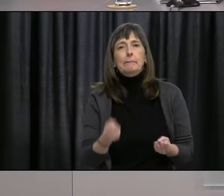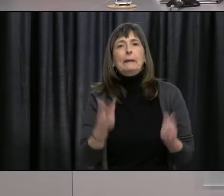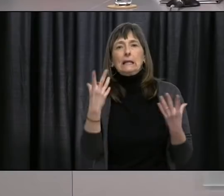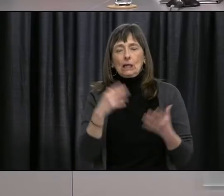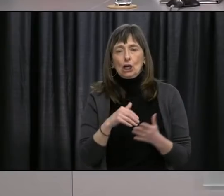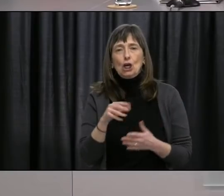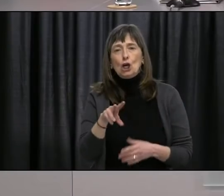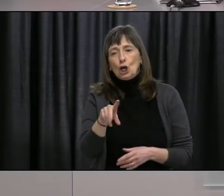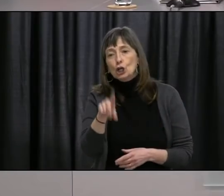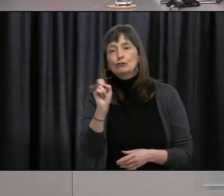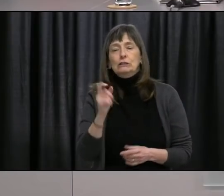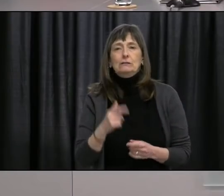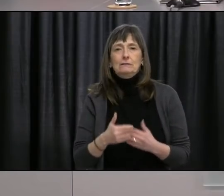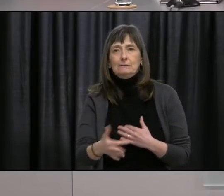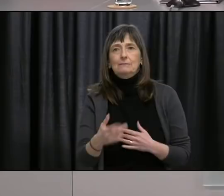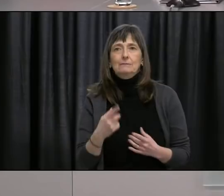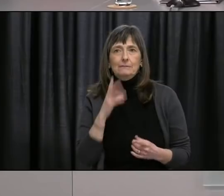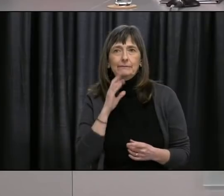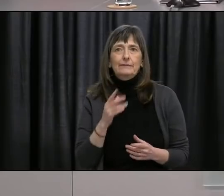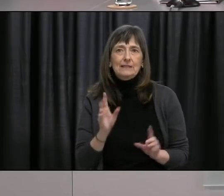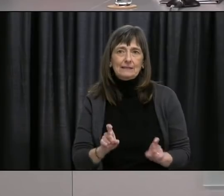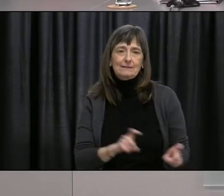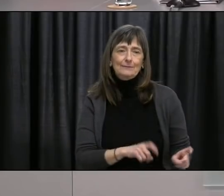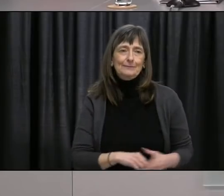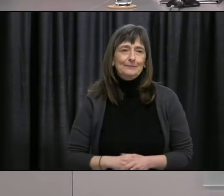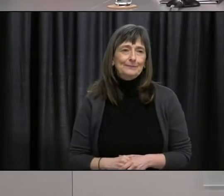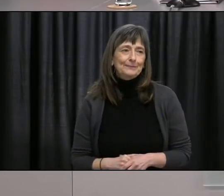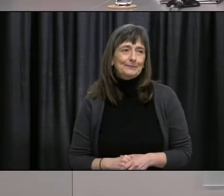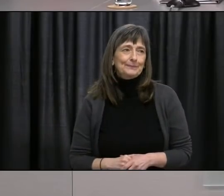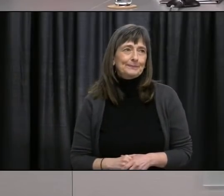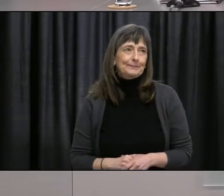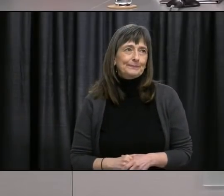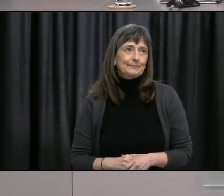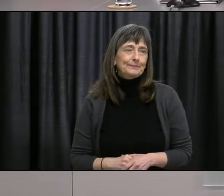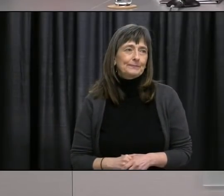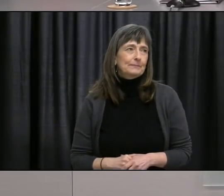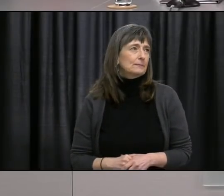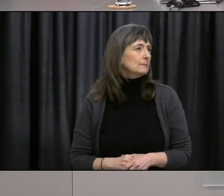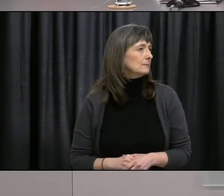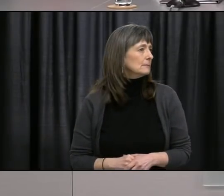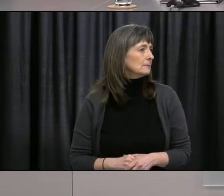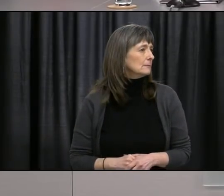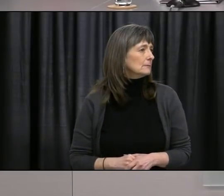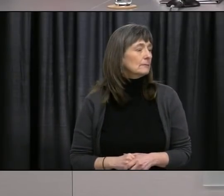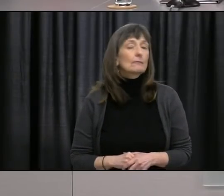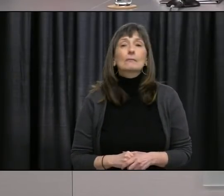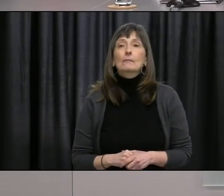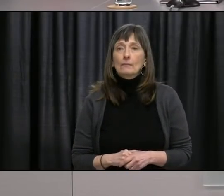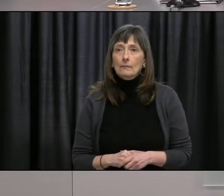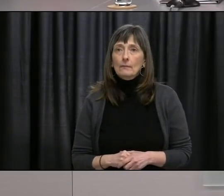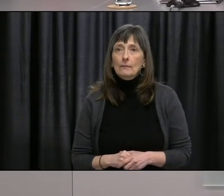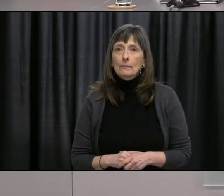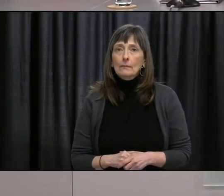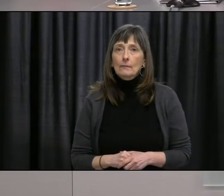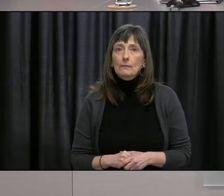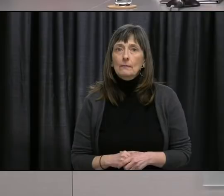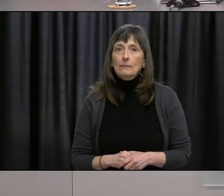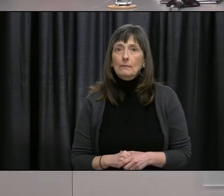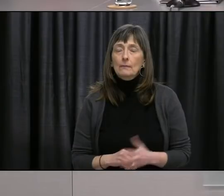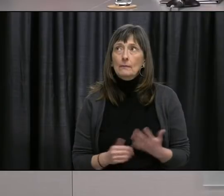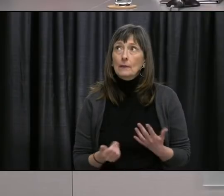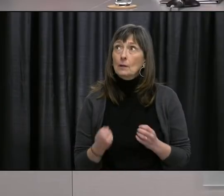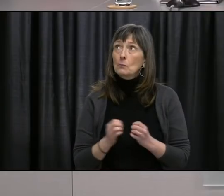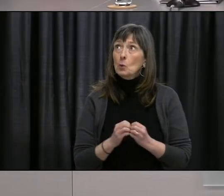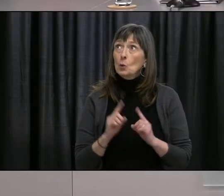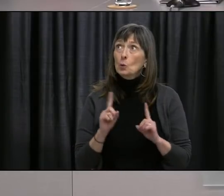Thank you. We'll now take some single questions, but I will caution reporters that when we get to about 3 minutes